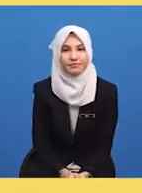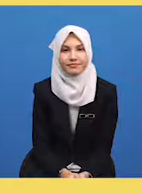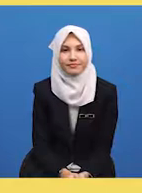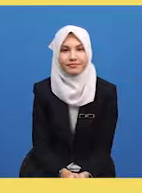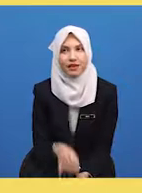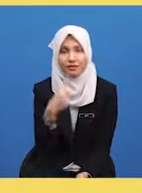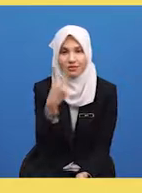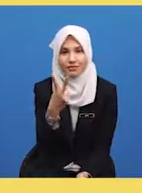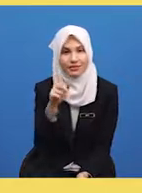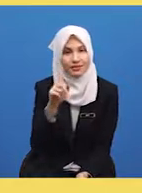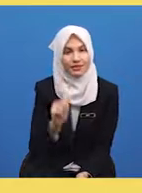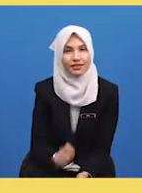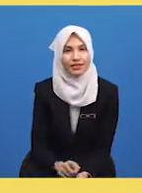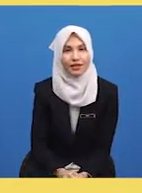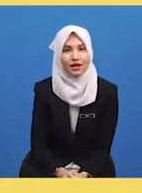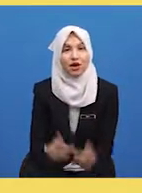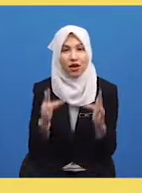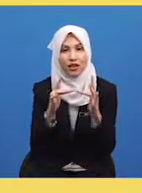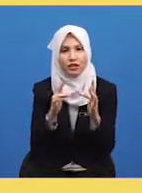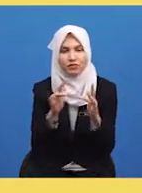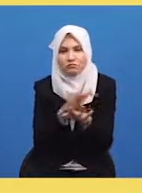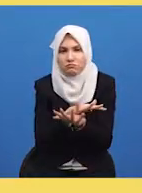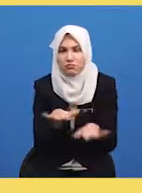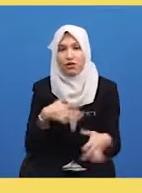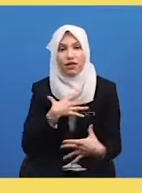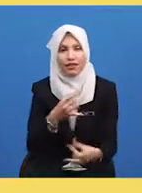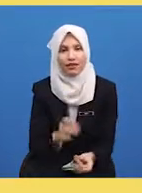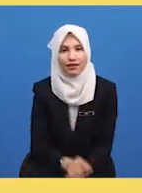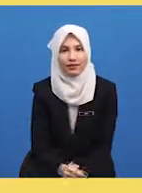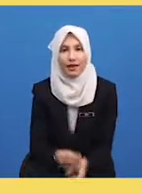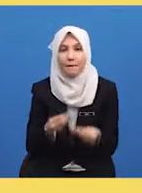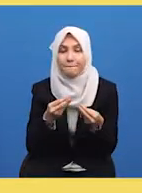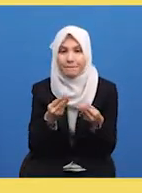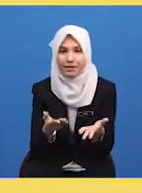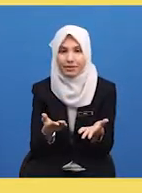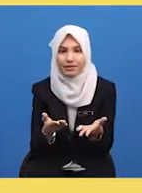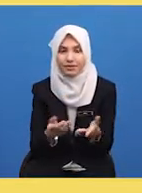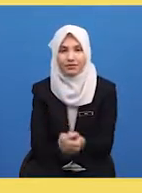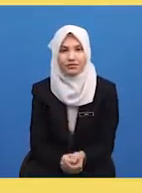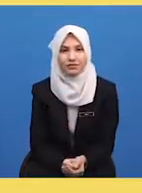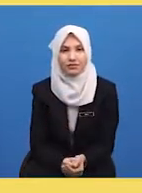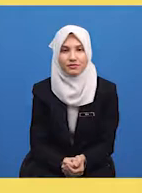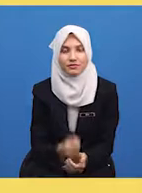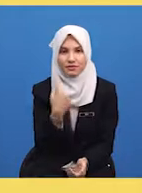If you see anything online that you don't like, tell someone you trust.